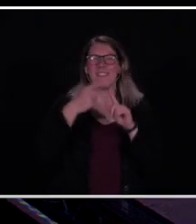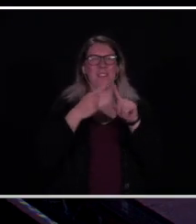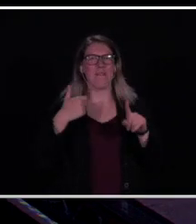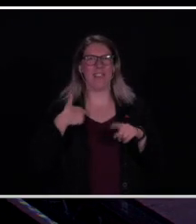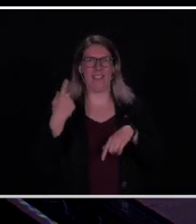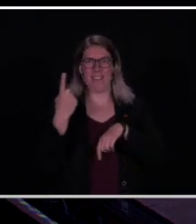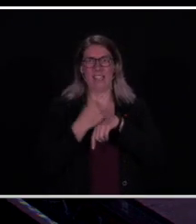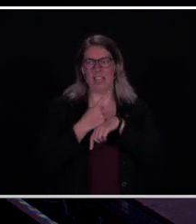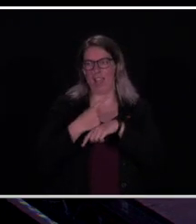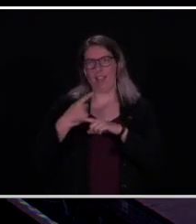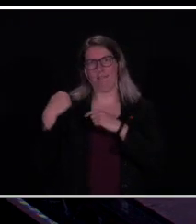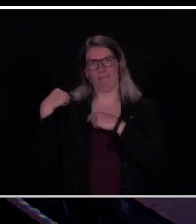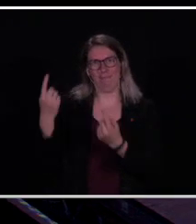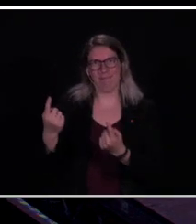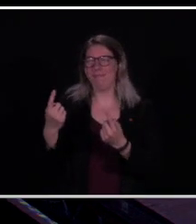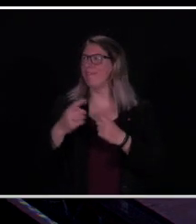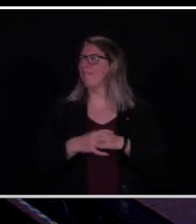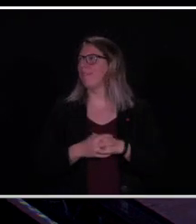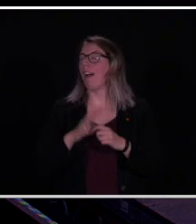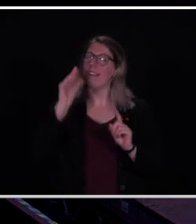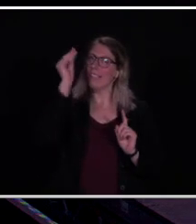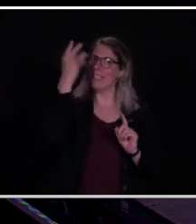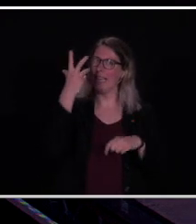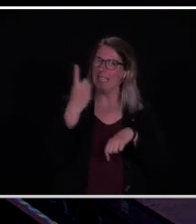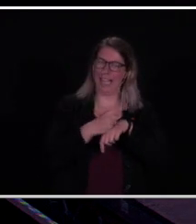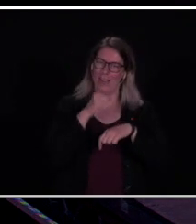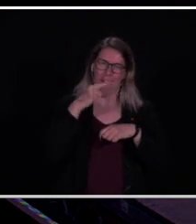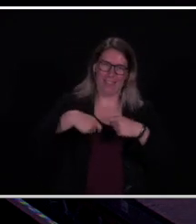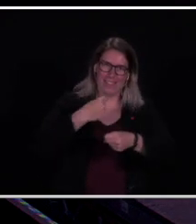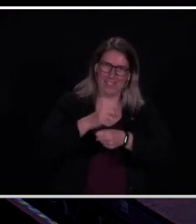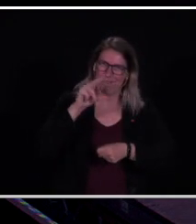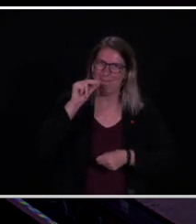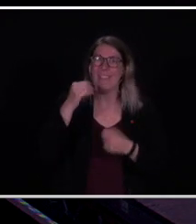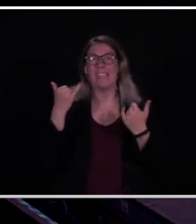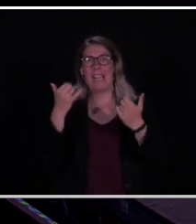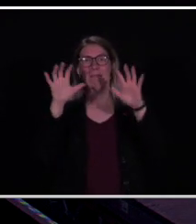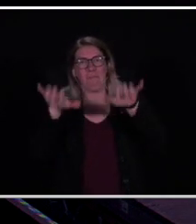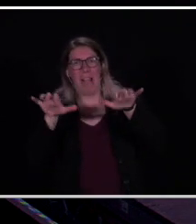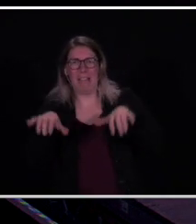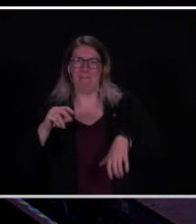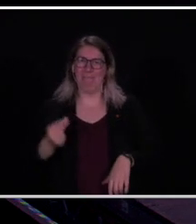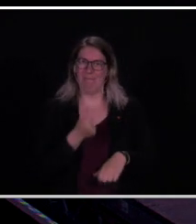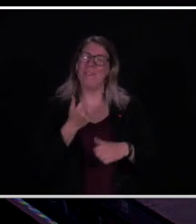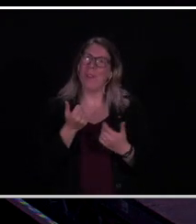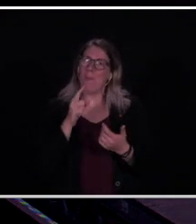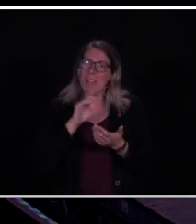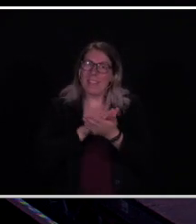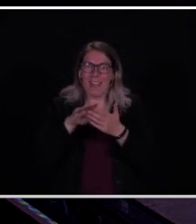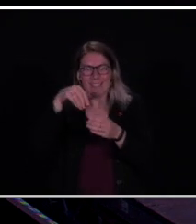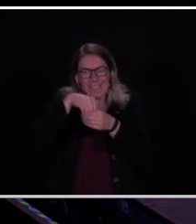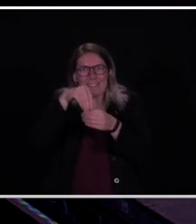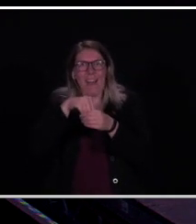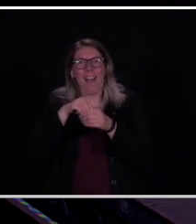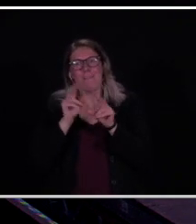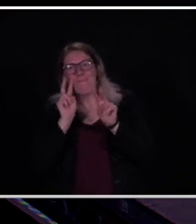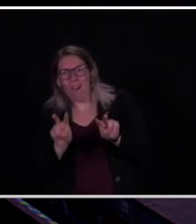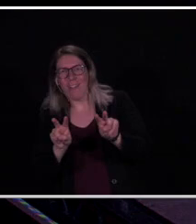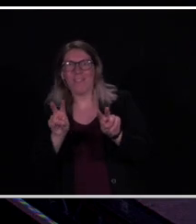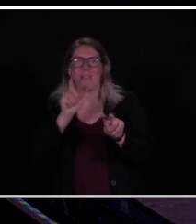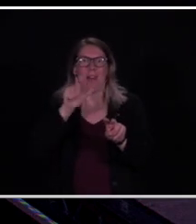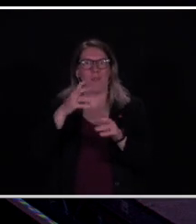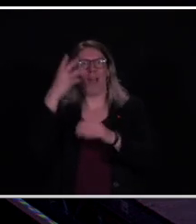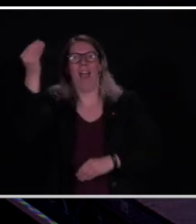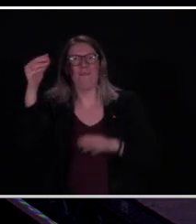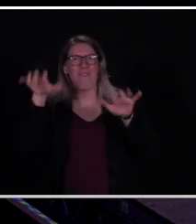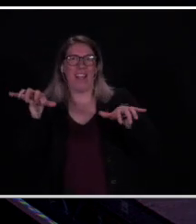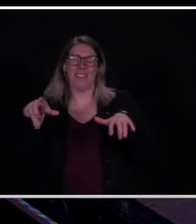gone by, and that's when it was sunny. Not so today, so that's great that we're all inside enjoying this, and some great, great faces. Thank